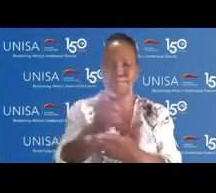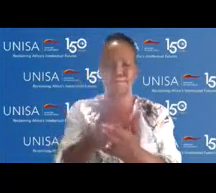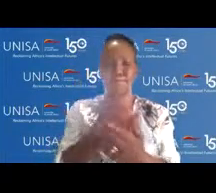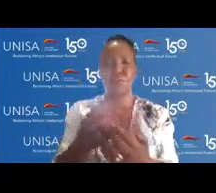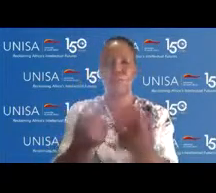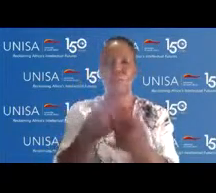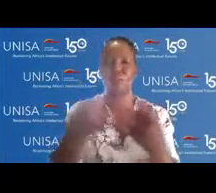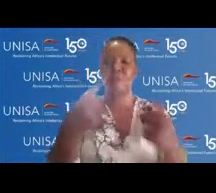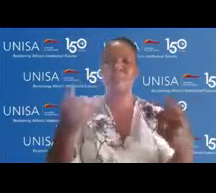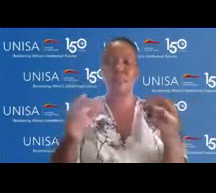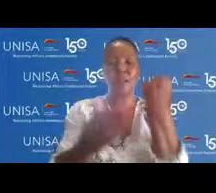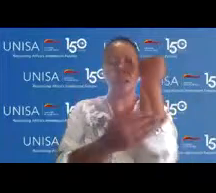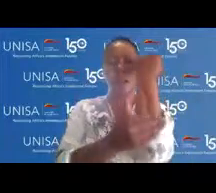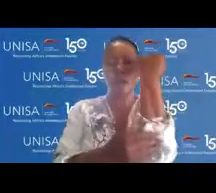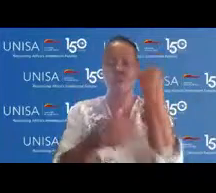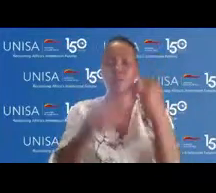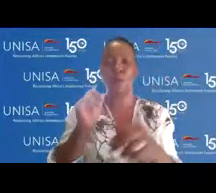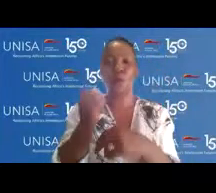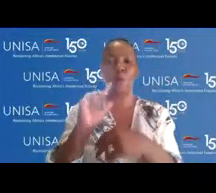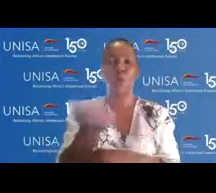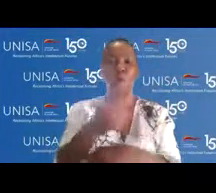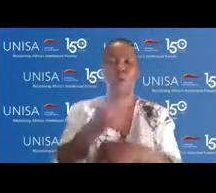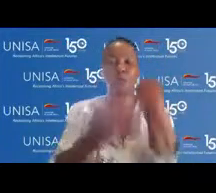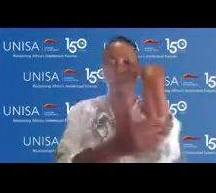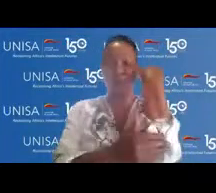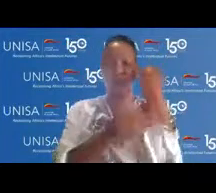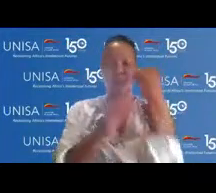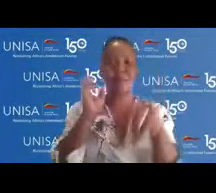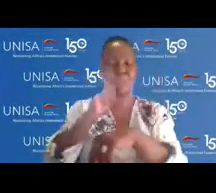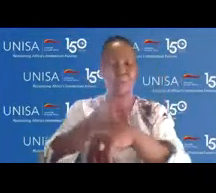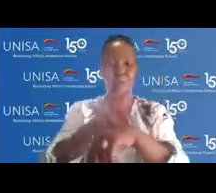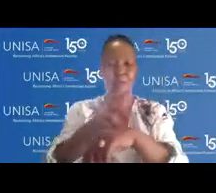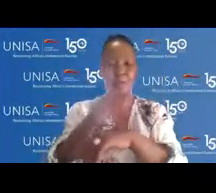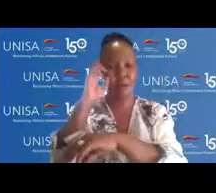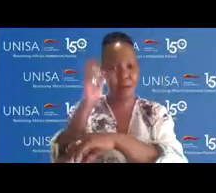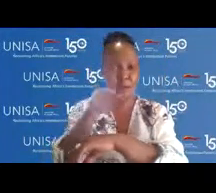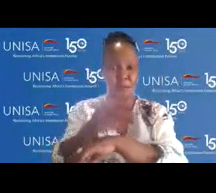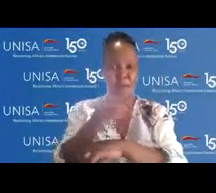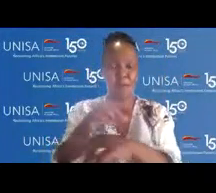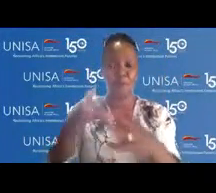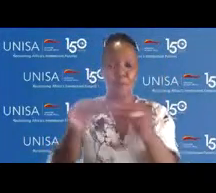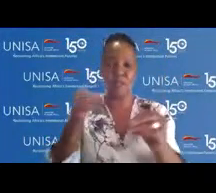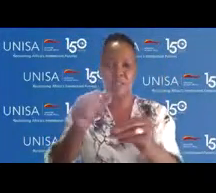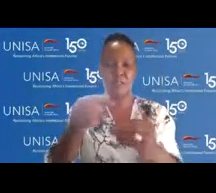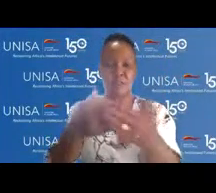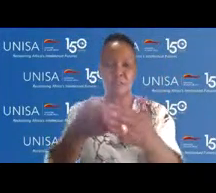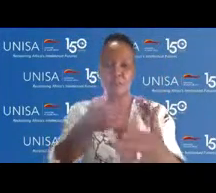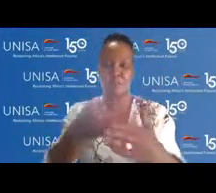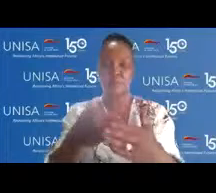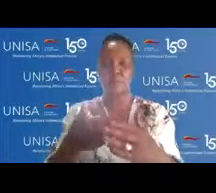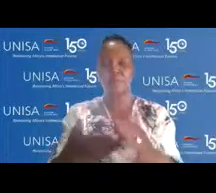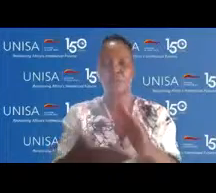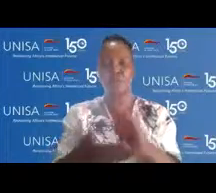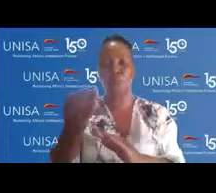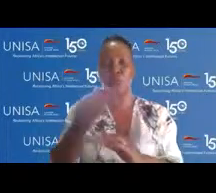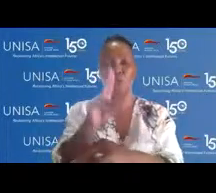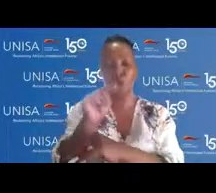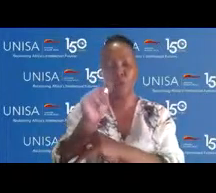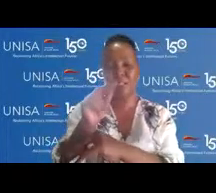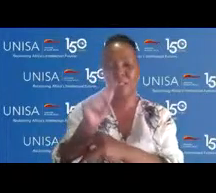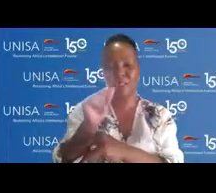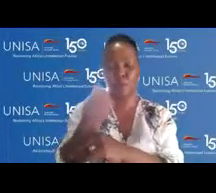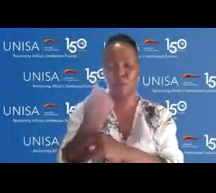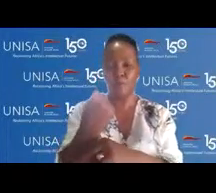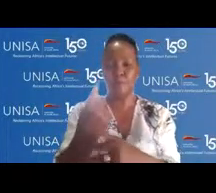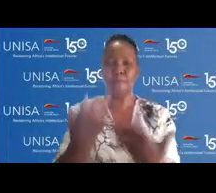country. So remember, you need to complete this activity before you go ahead into Unit 1. So Unit